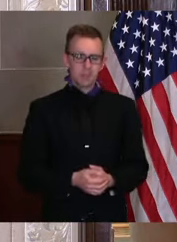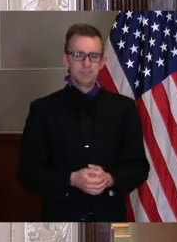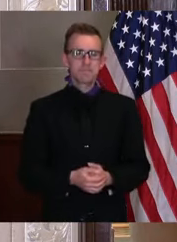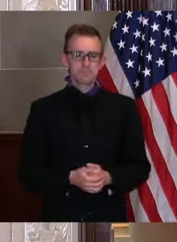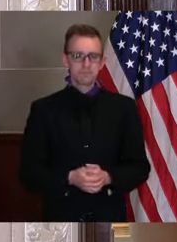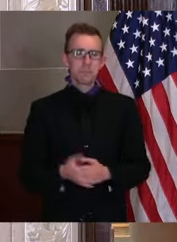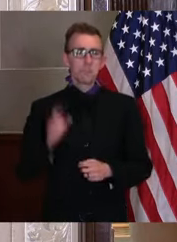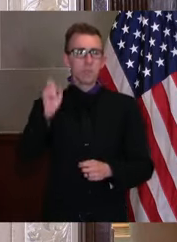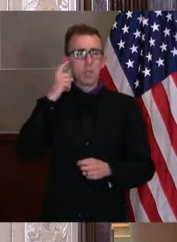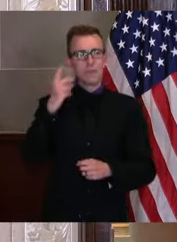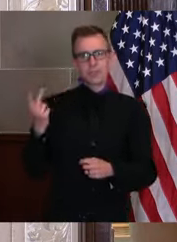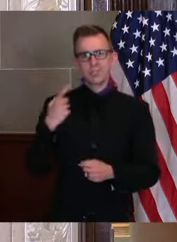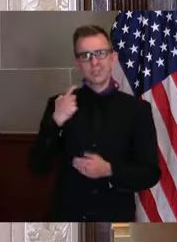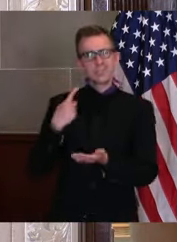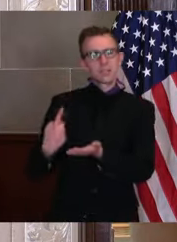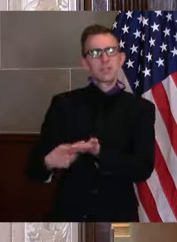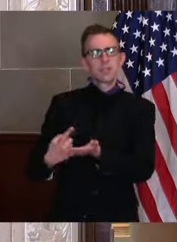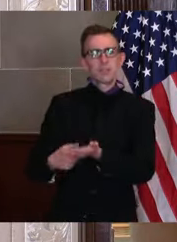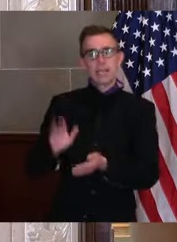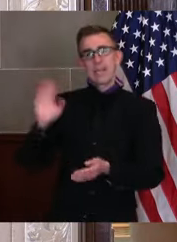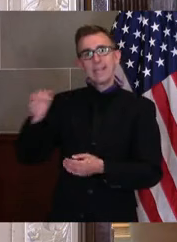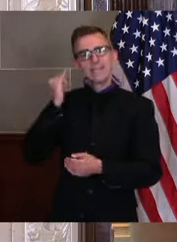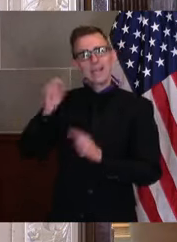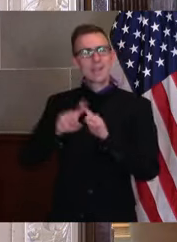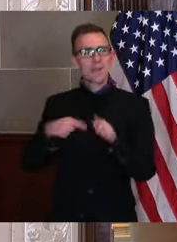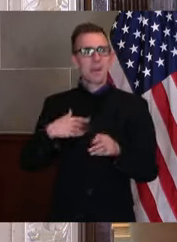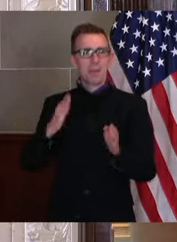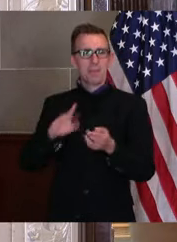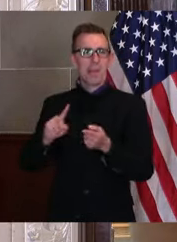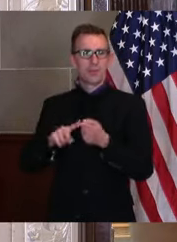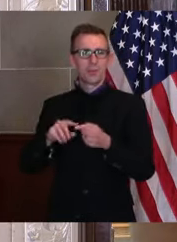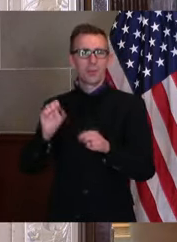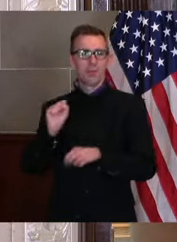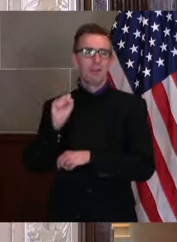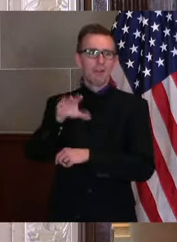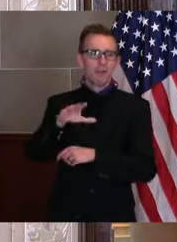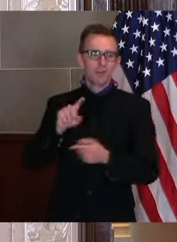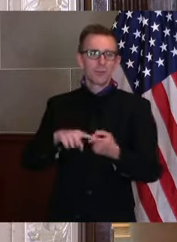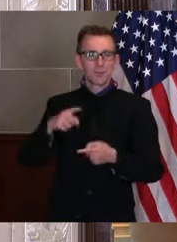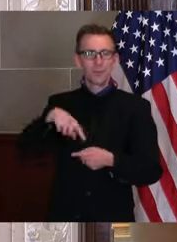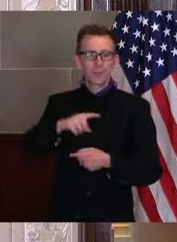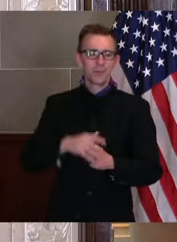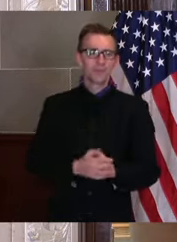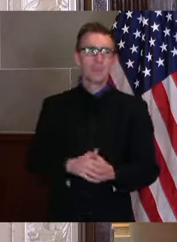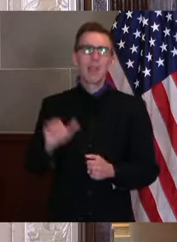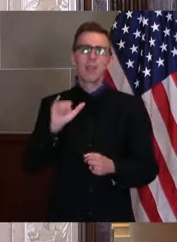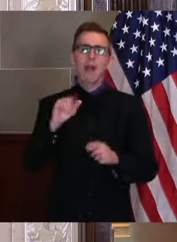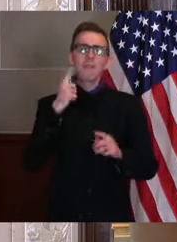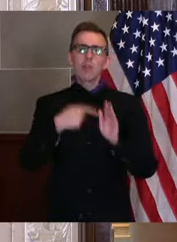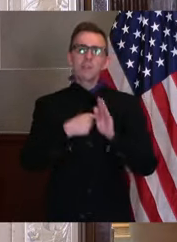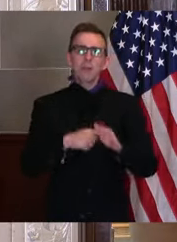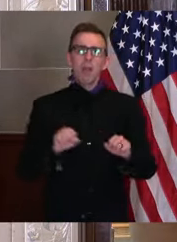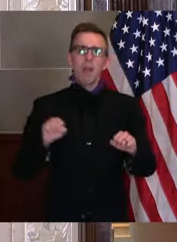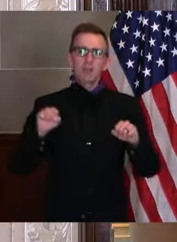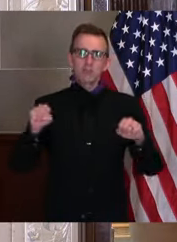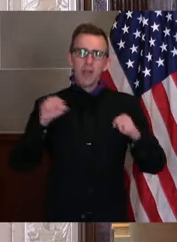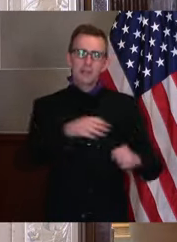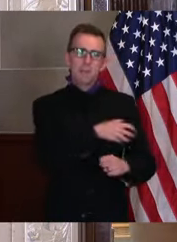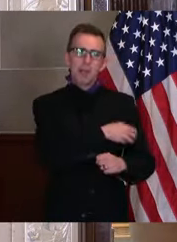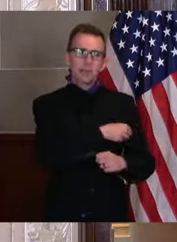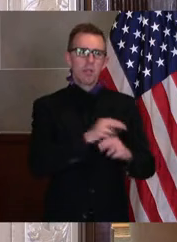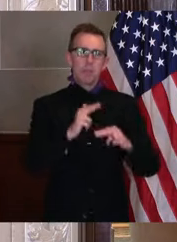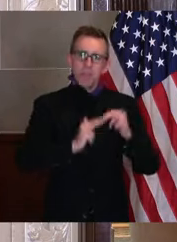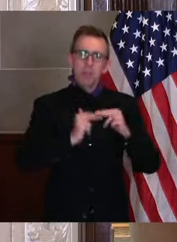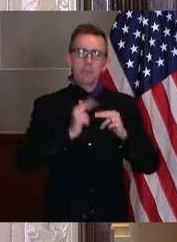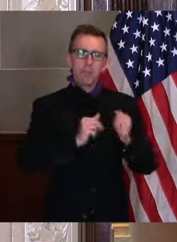The governor and I were just talking. It was his idea, but I told him I was going to take it. It's also kind of like building a muscle. As we do this testing and we